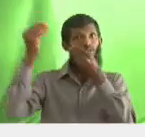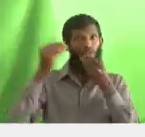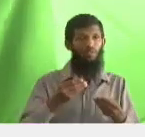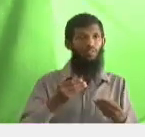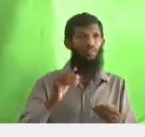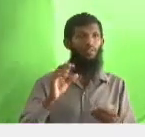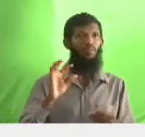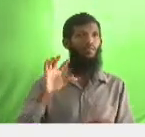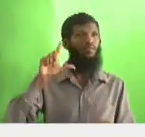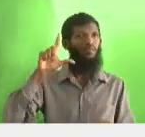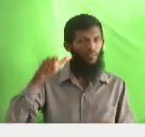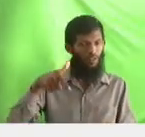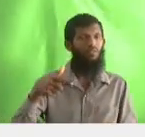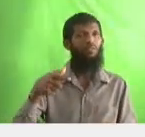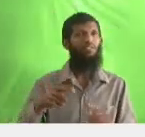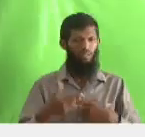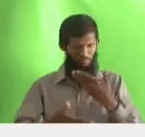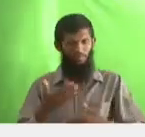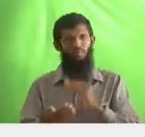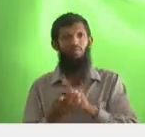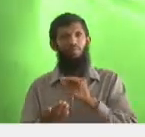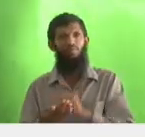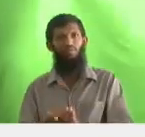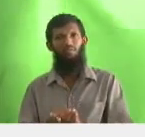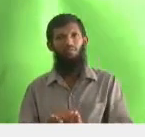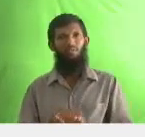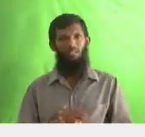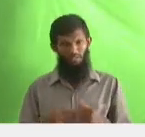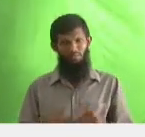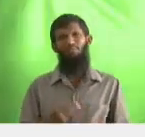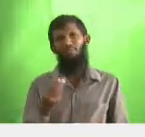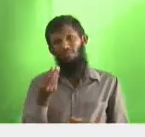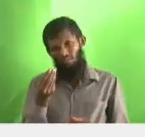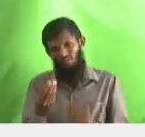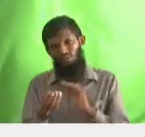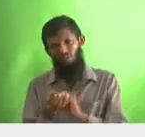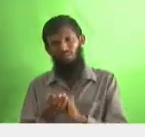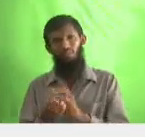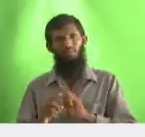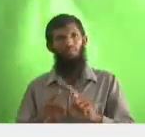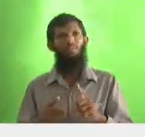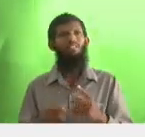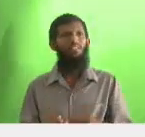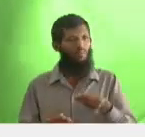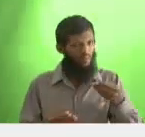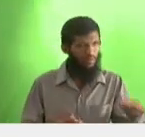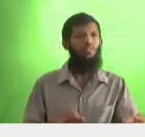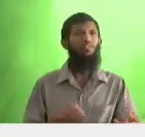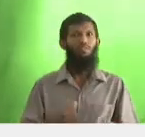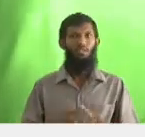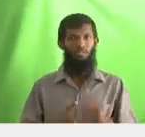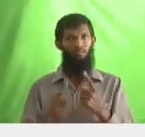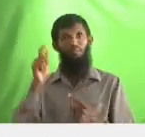who strive and struggle. Even if you have a little, some people work the entire day, they earn a small